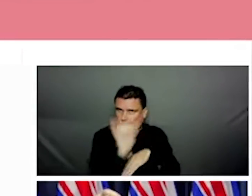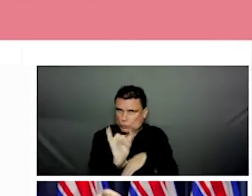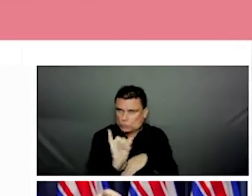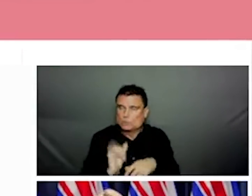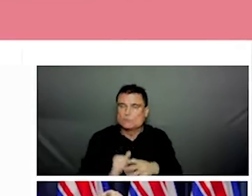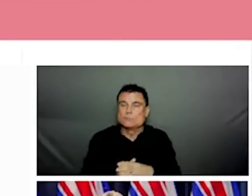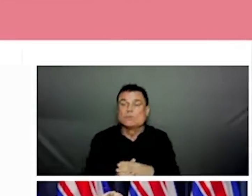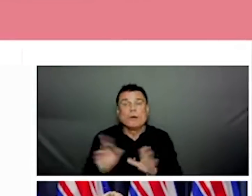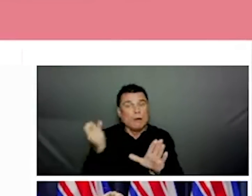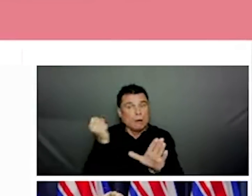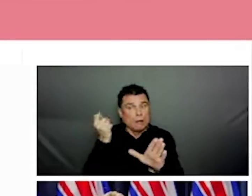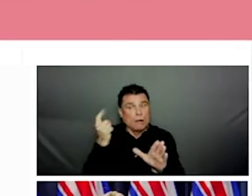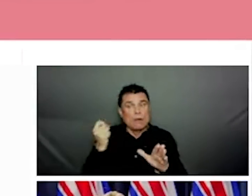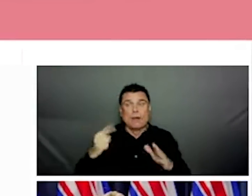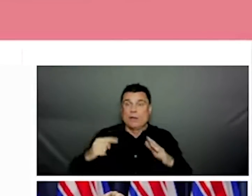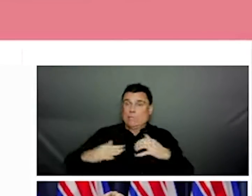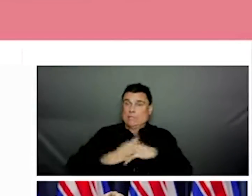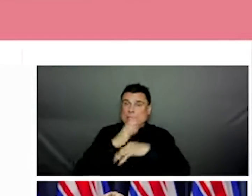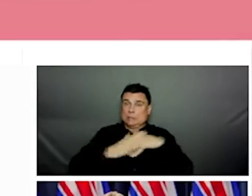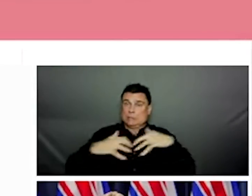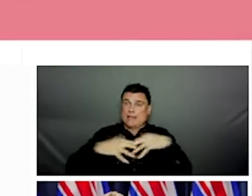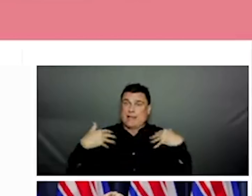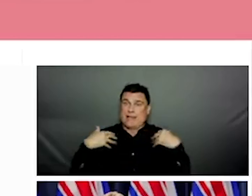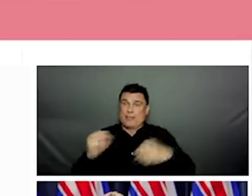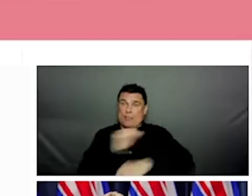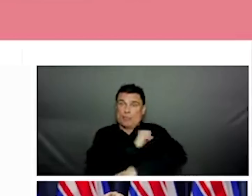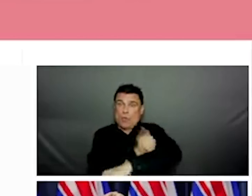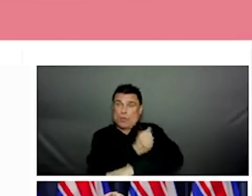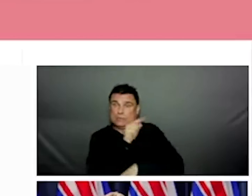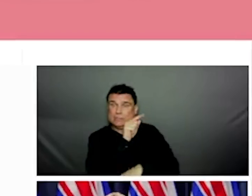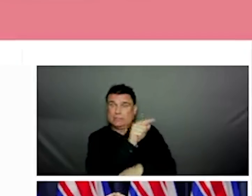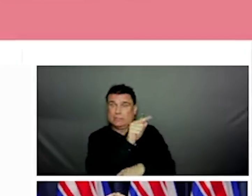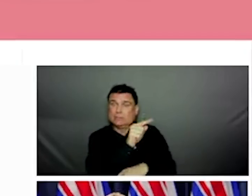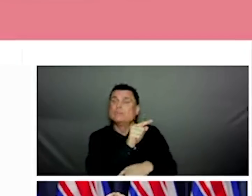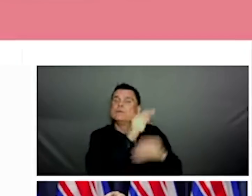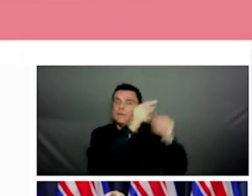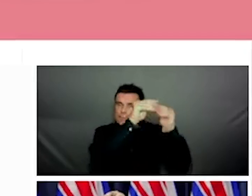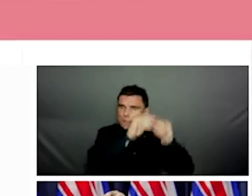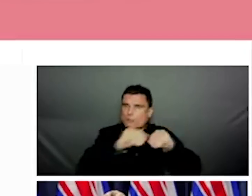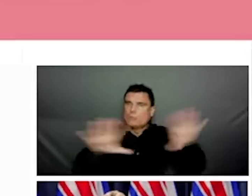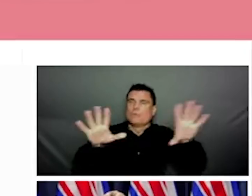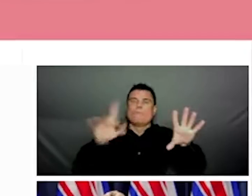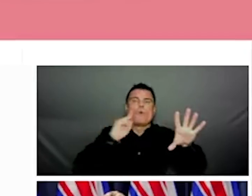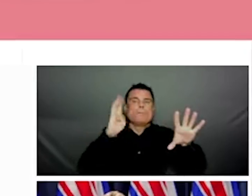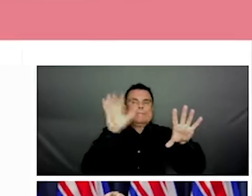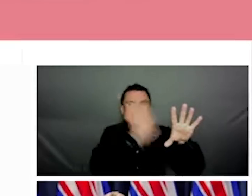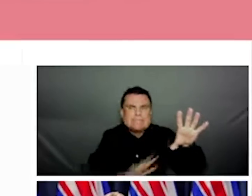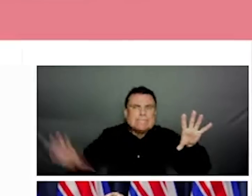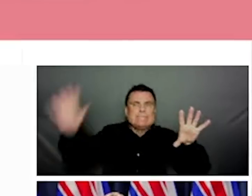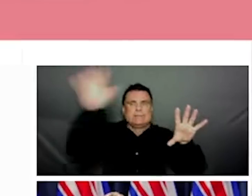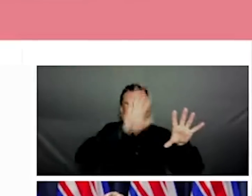to high-risk, remote and isolated communities. So we expect to receive an additional